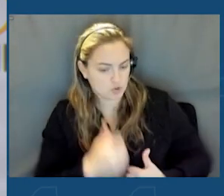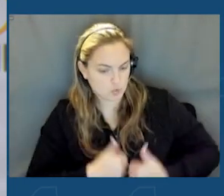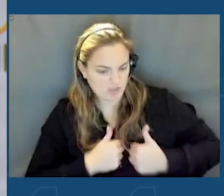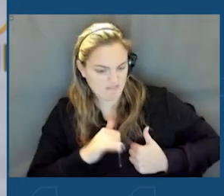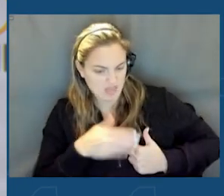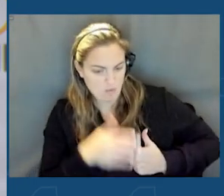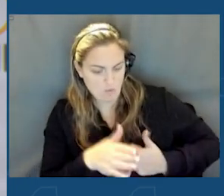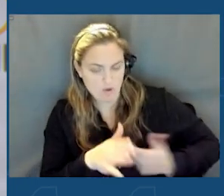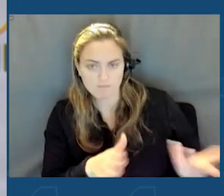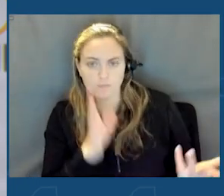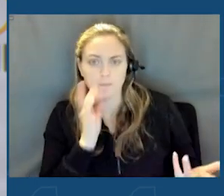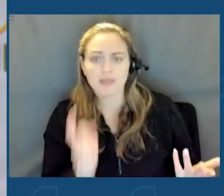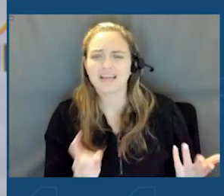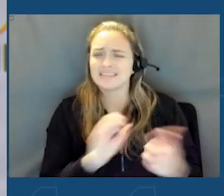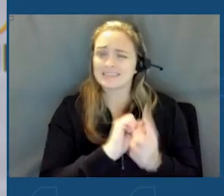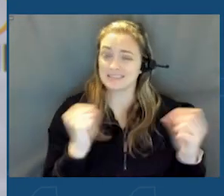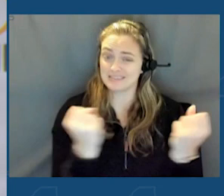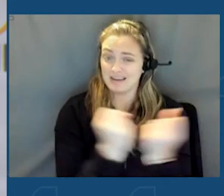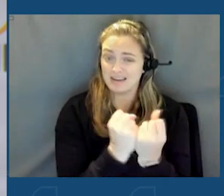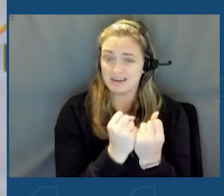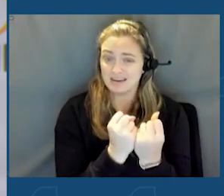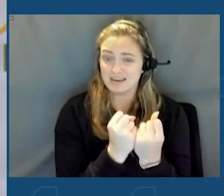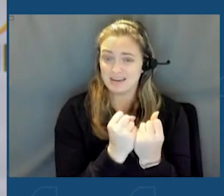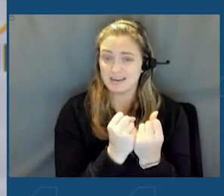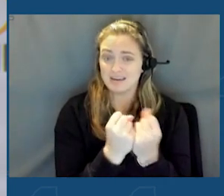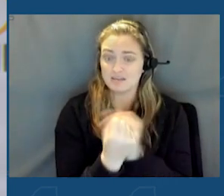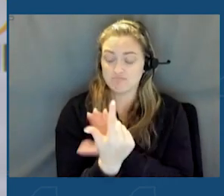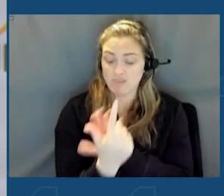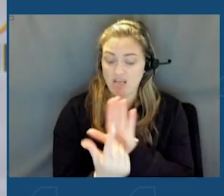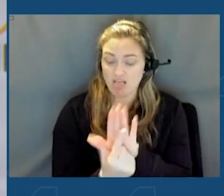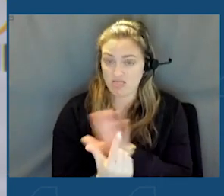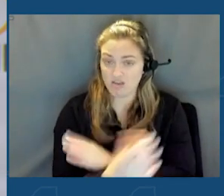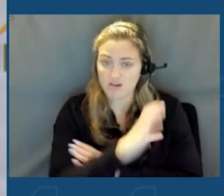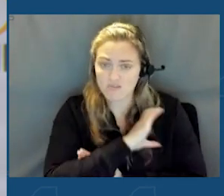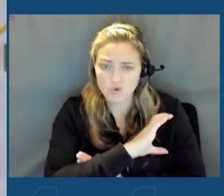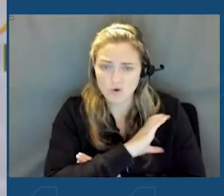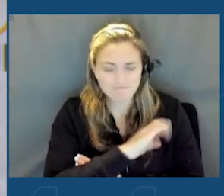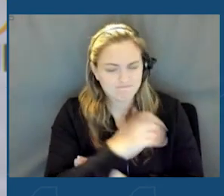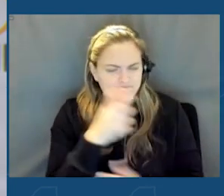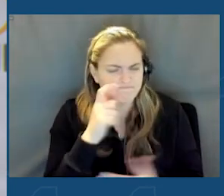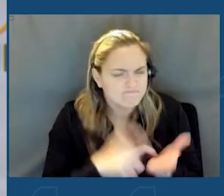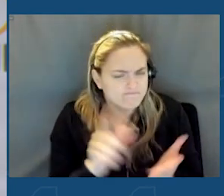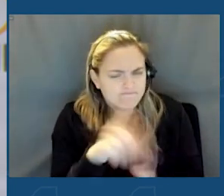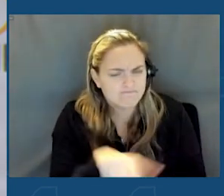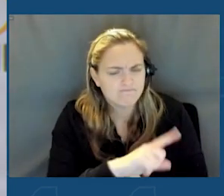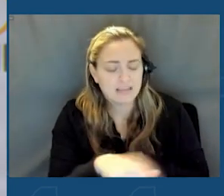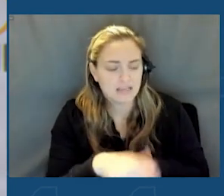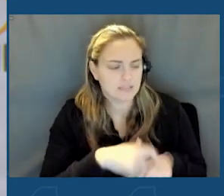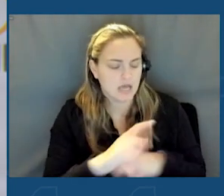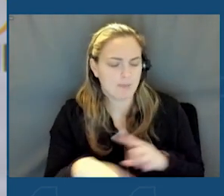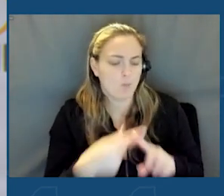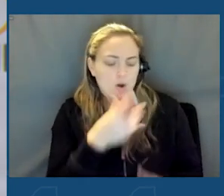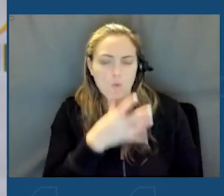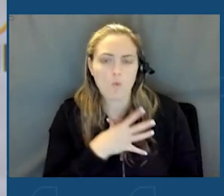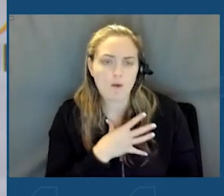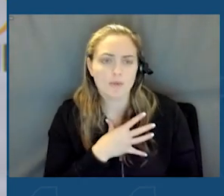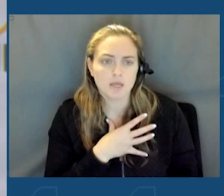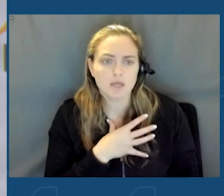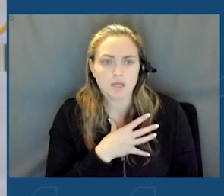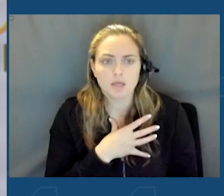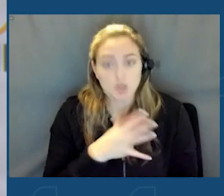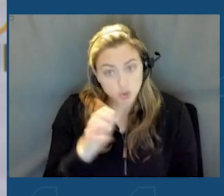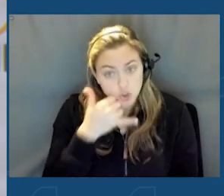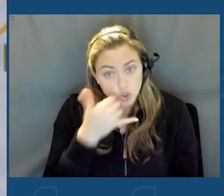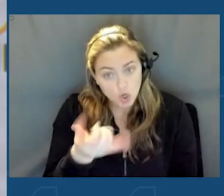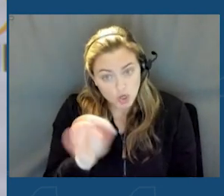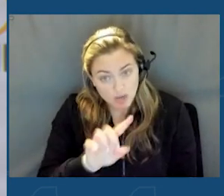because society and indeed law enforcement did not recognize them. It was a time when a woman could call 911 and ask for